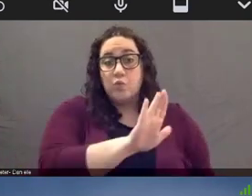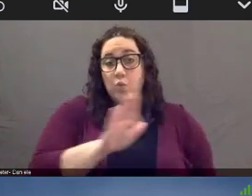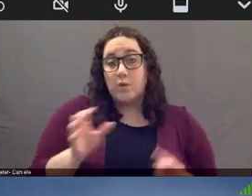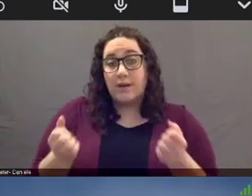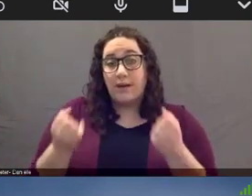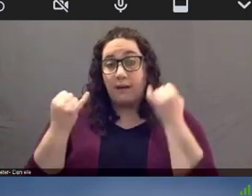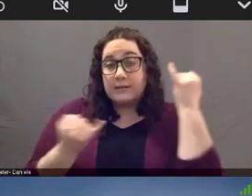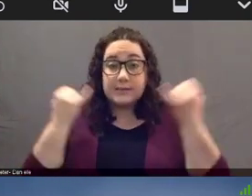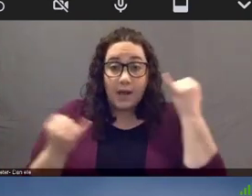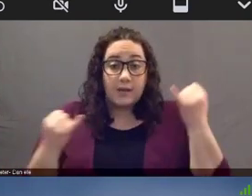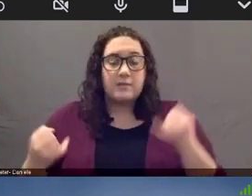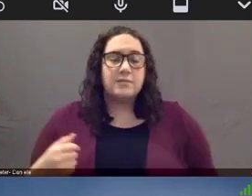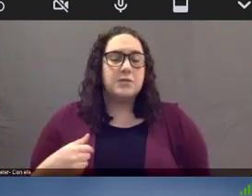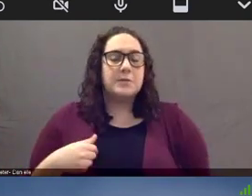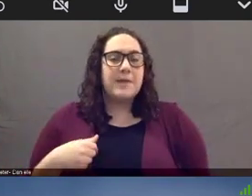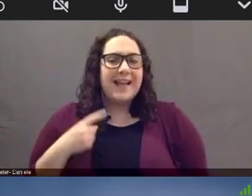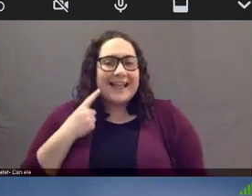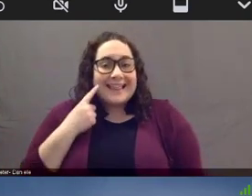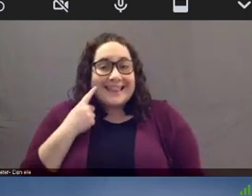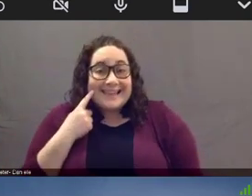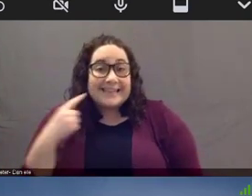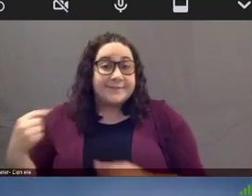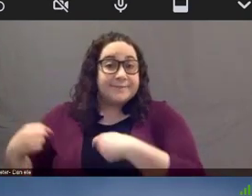exams that are posted online.